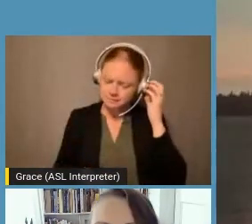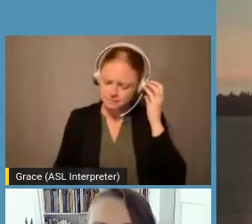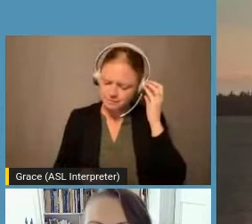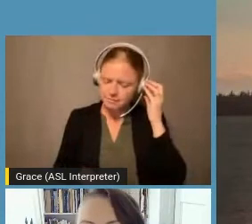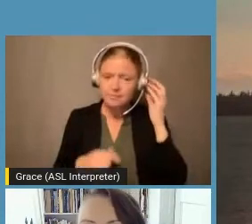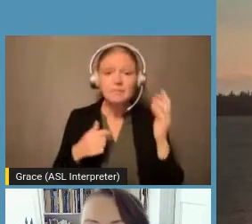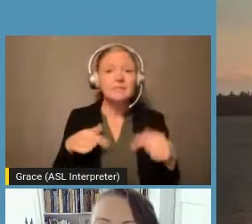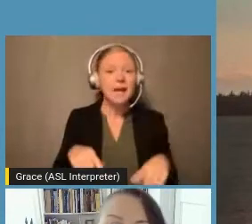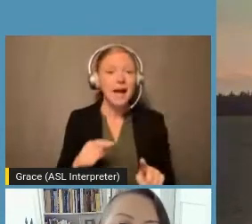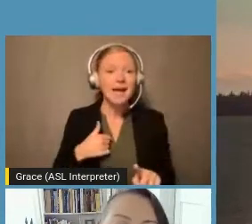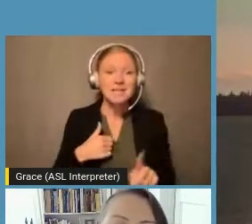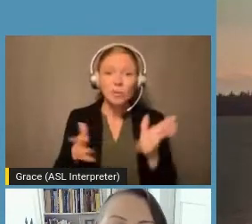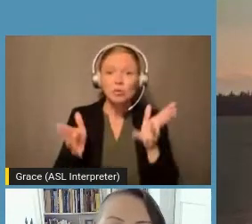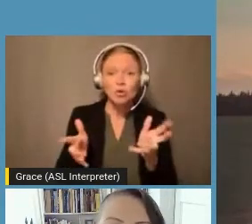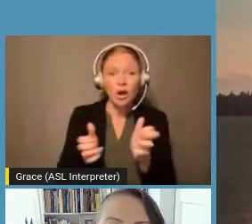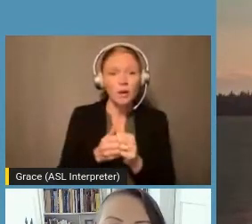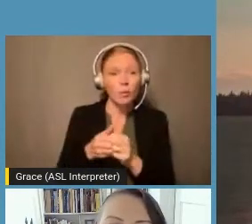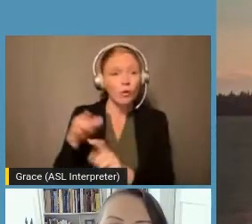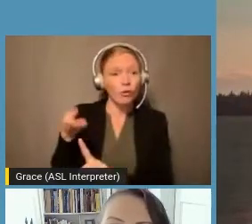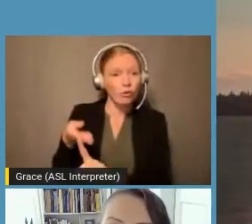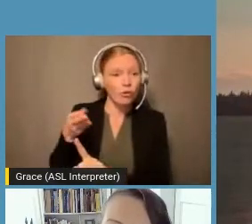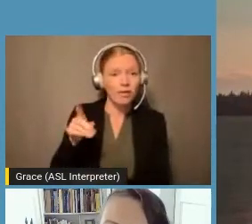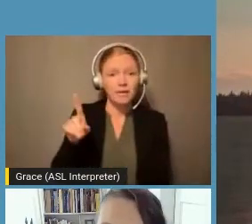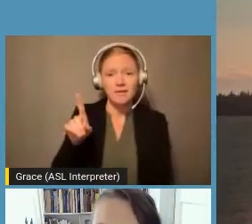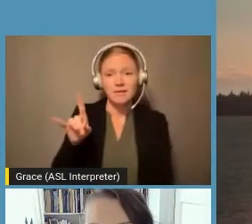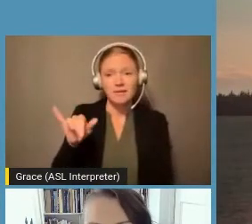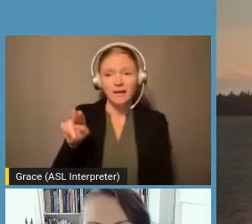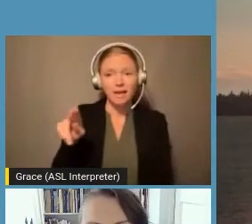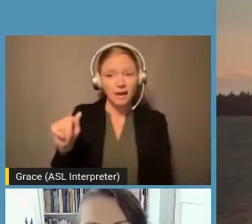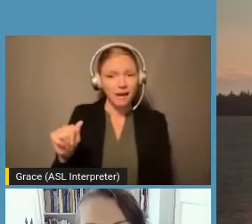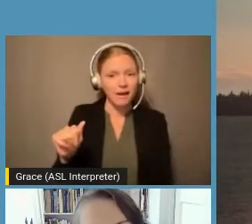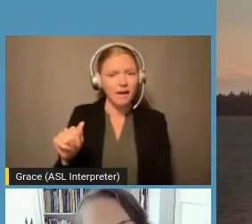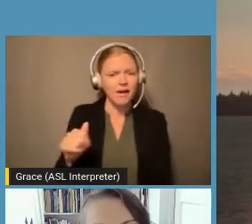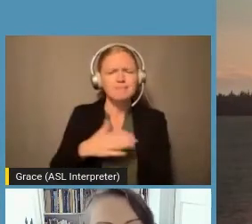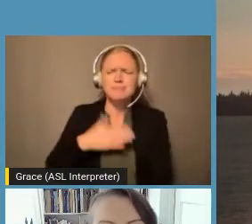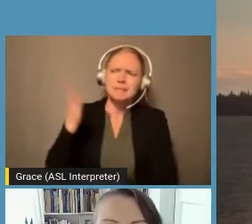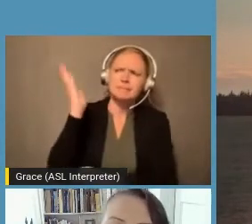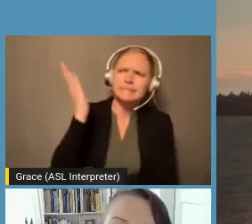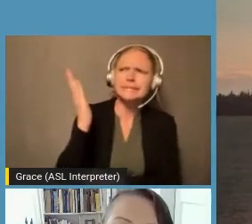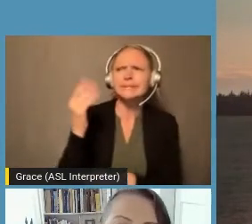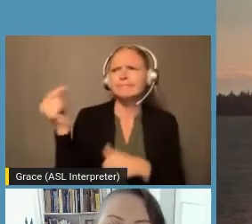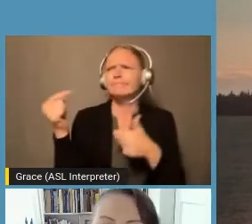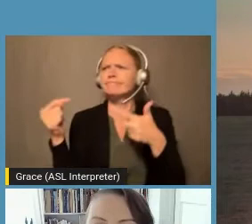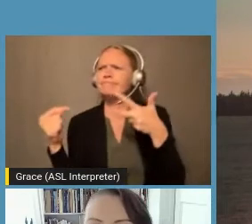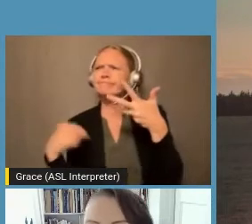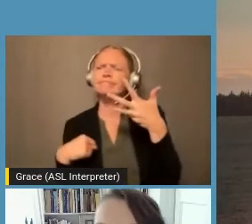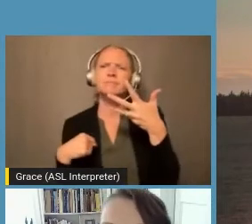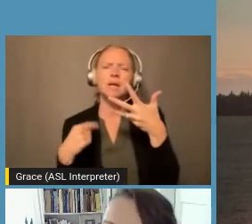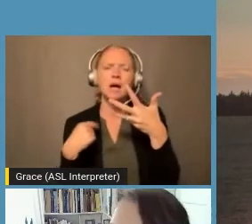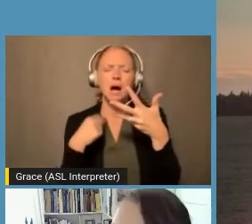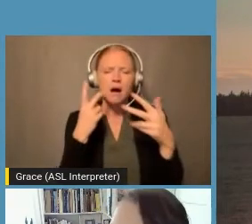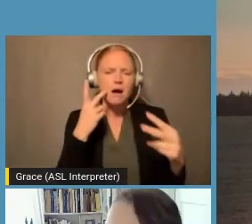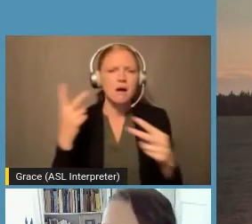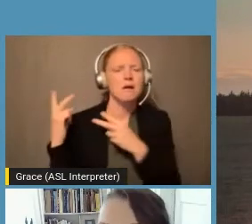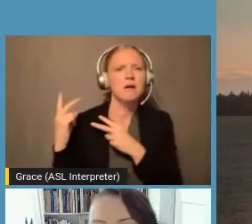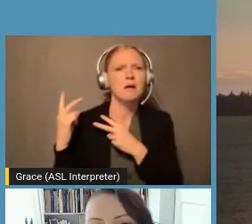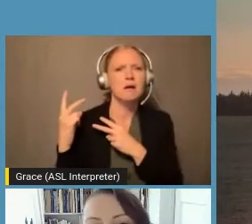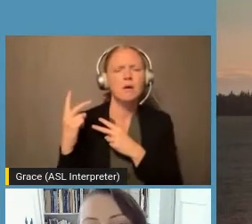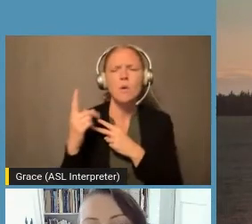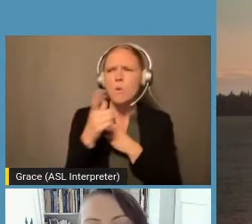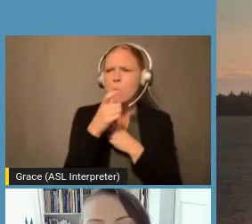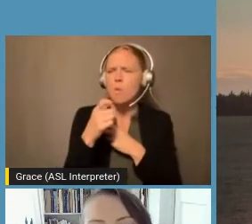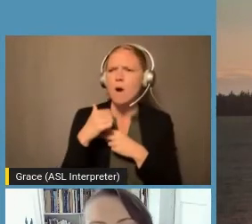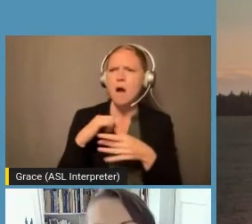was talking with her about what I was going to present today, I was thinking about all of the folks I've worked with to build